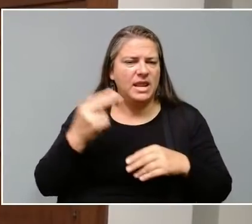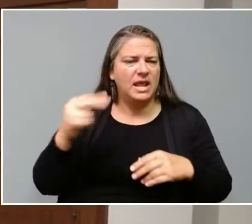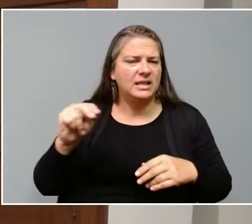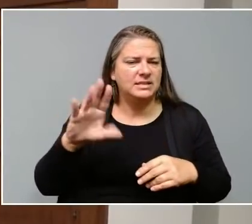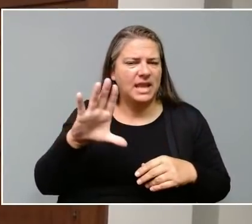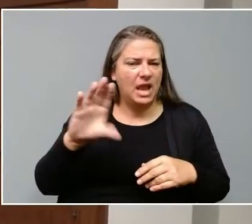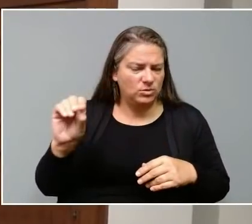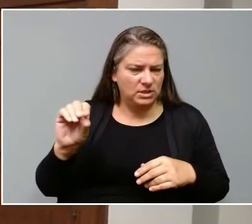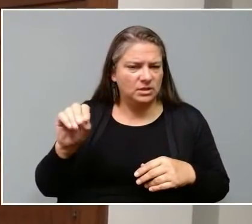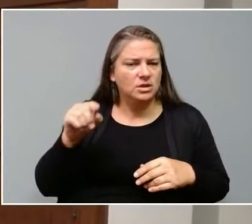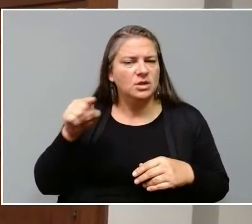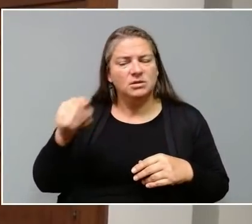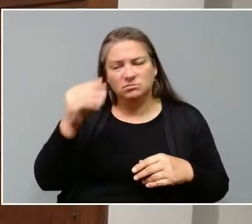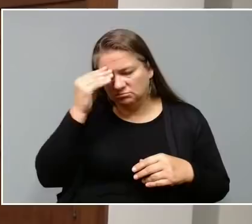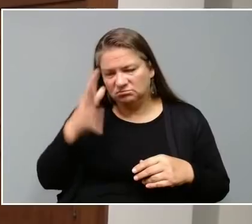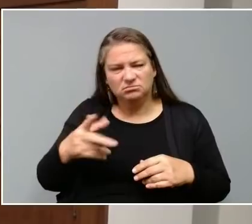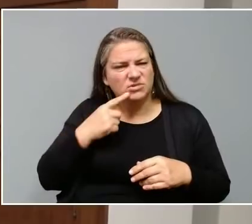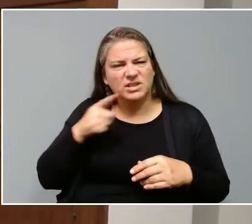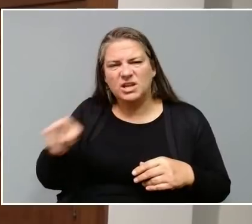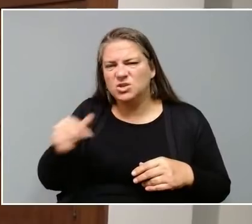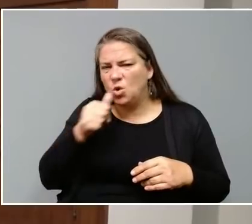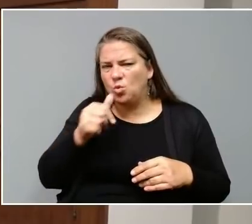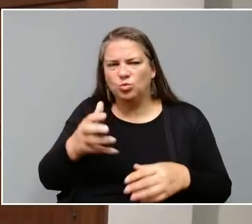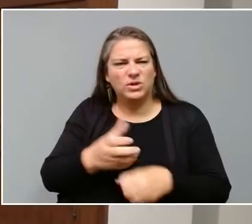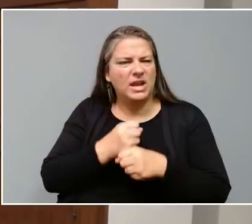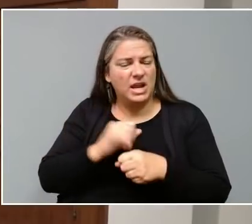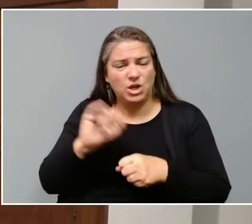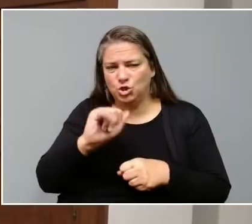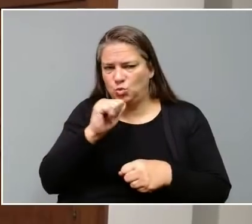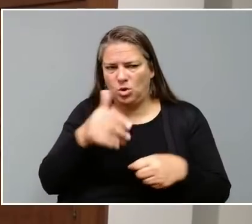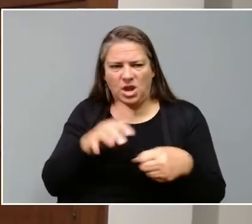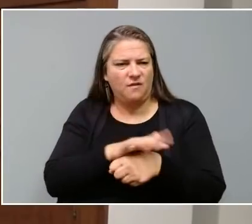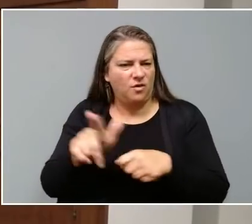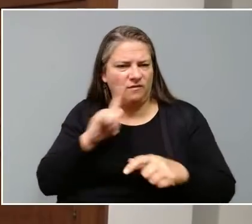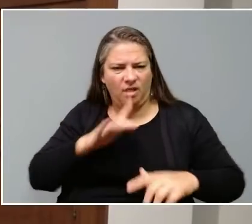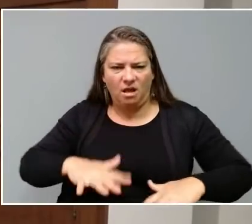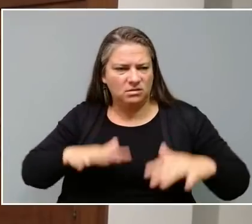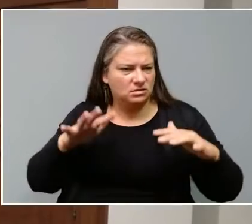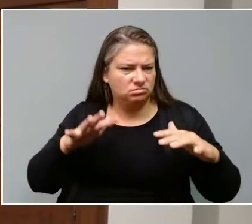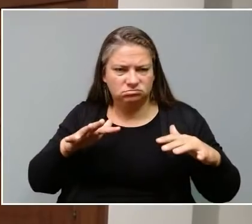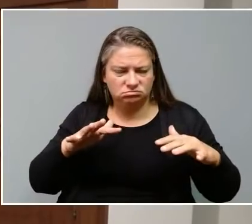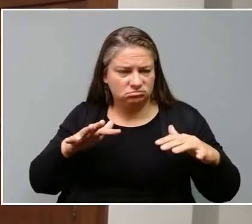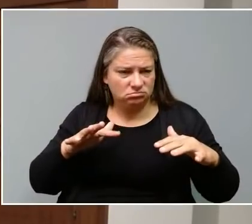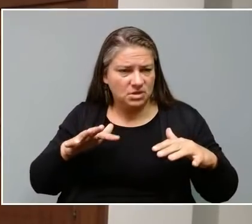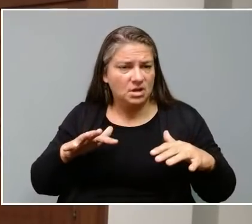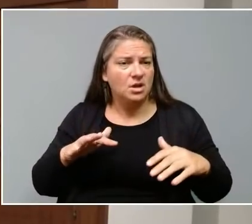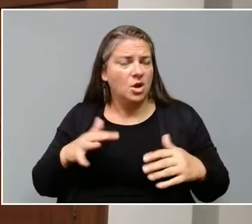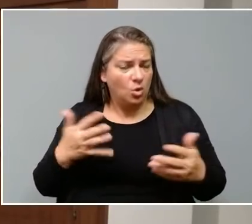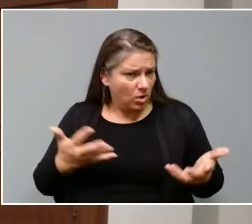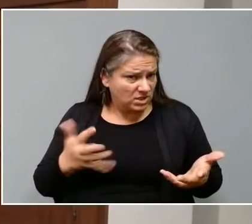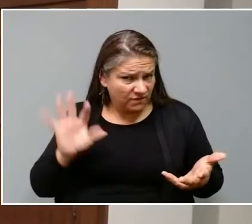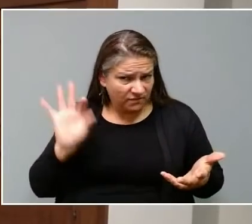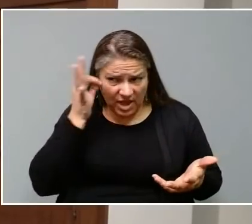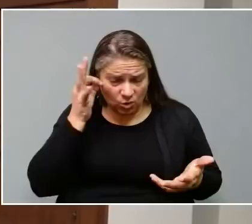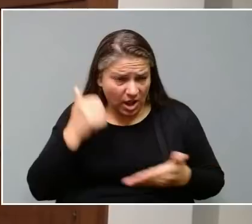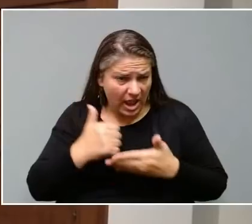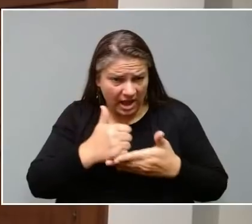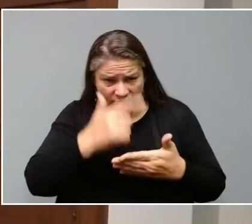being told that the insurance won't cover any flood damage they may have. What's the status on federal aid for that